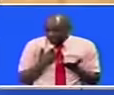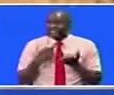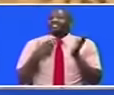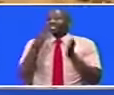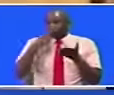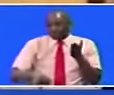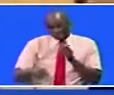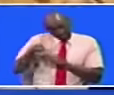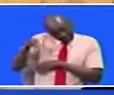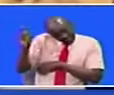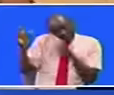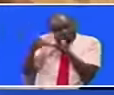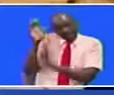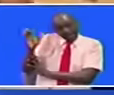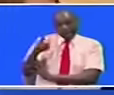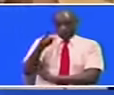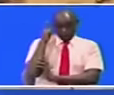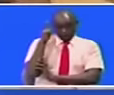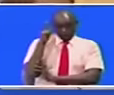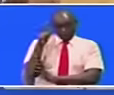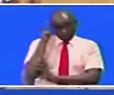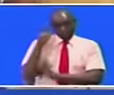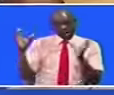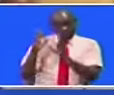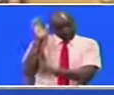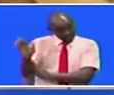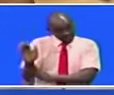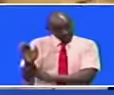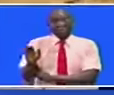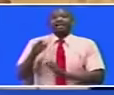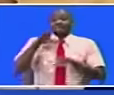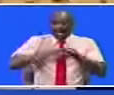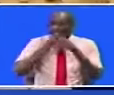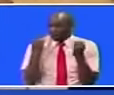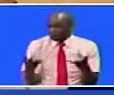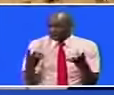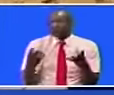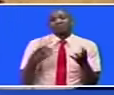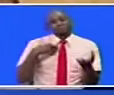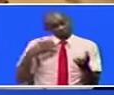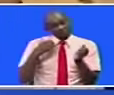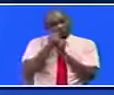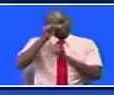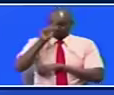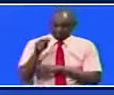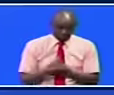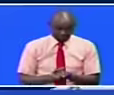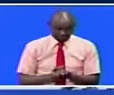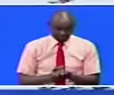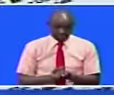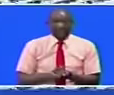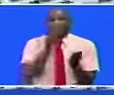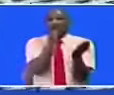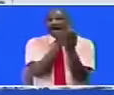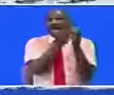that Murkomen's law firm, Singoi Murkomen and Sigei Advocates, may have received a lot more than earlier thought. Bank